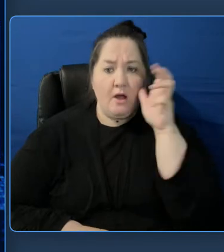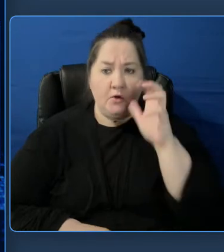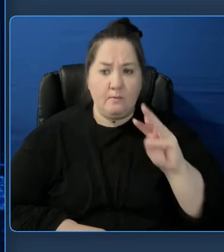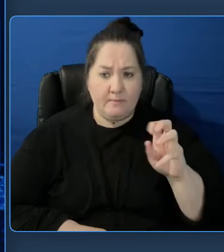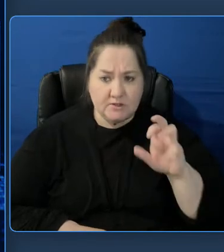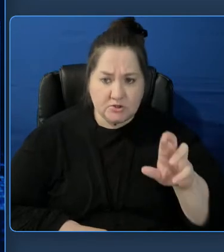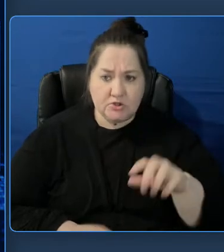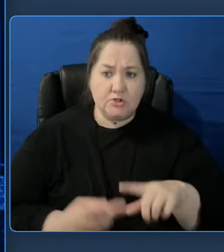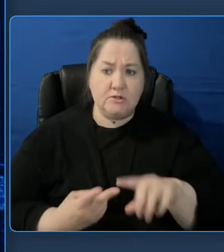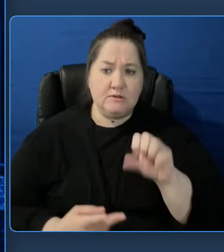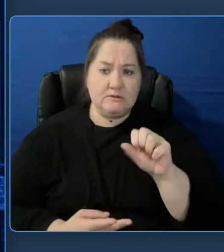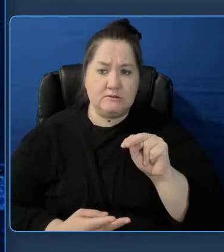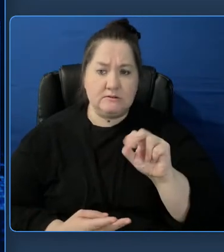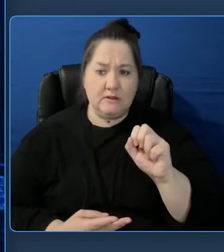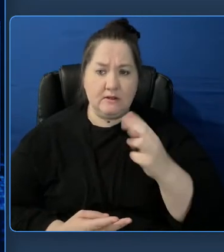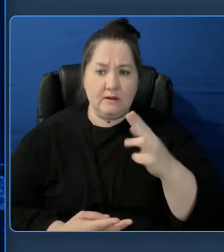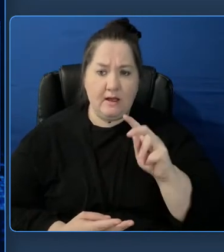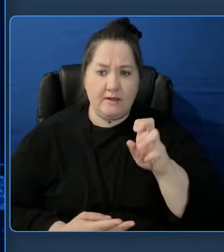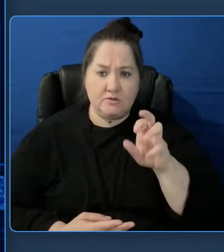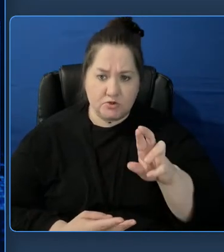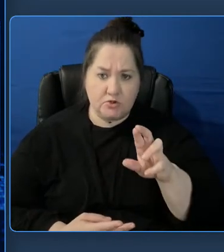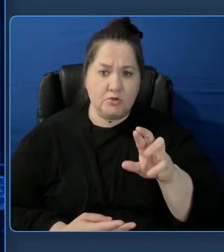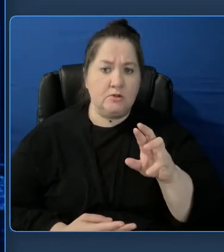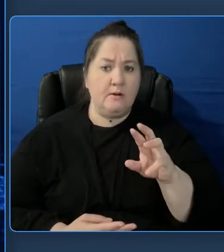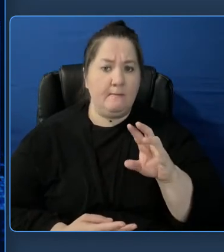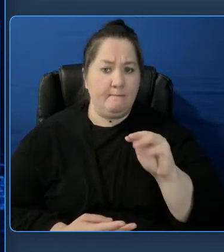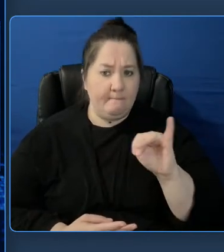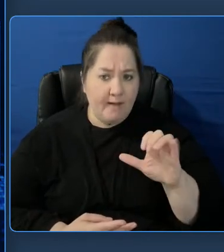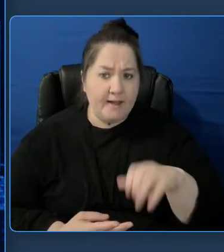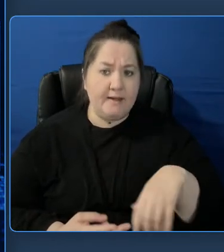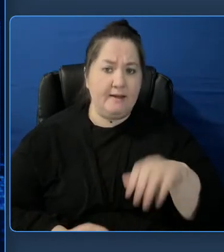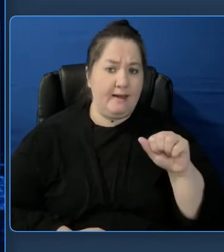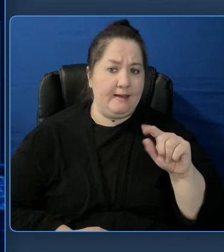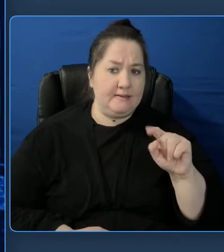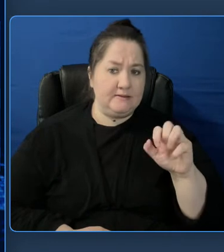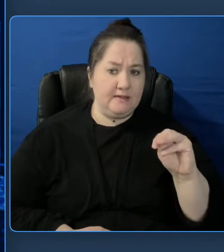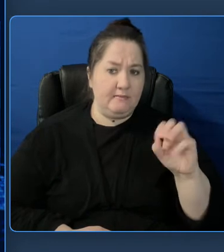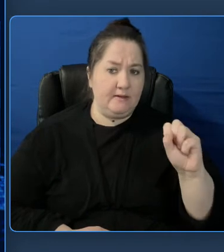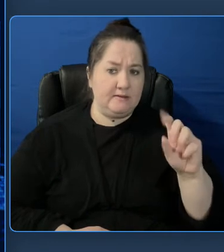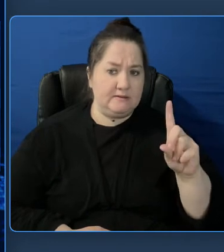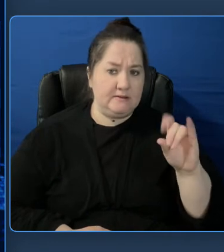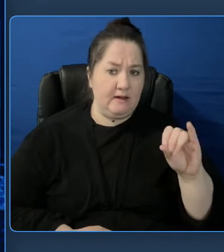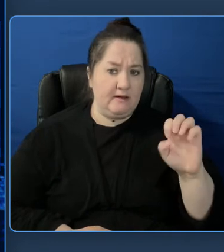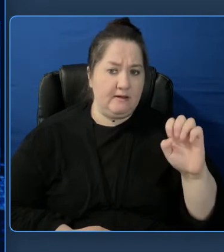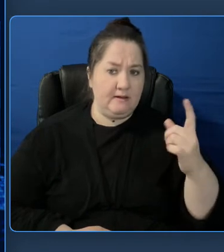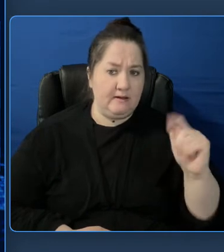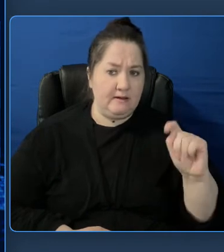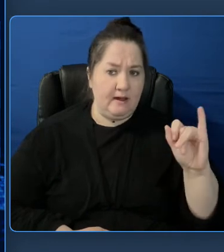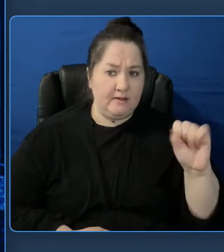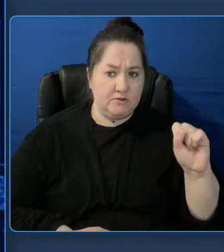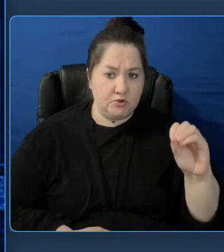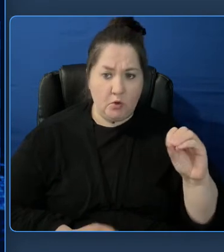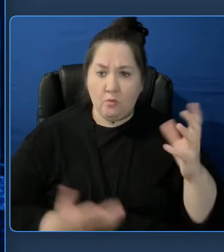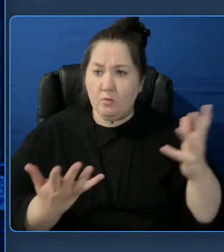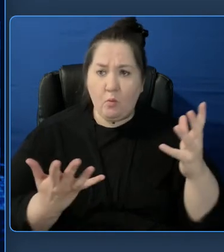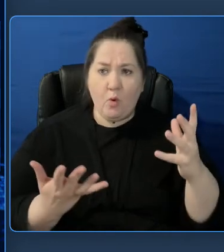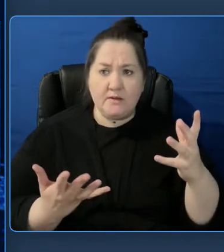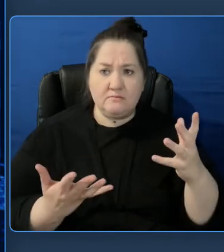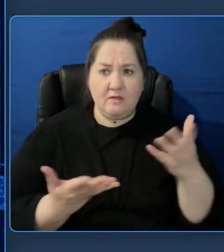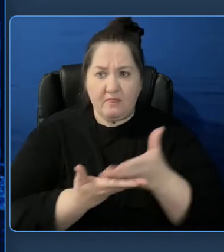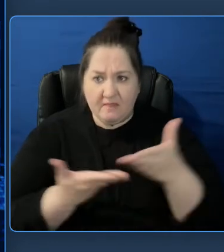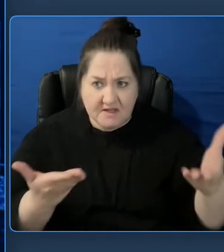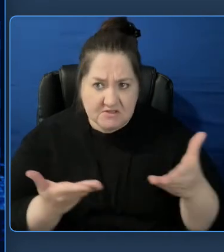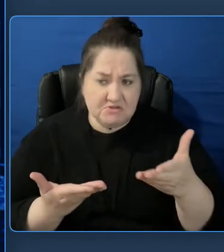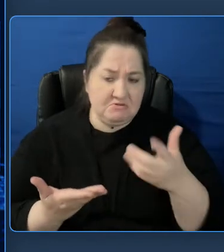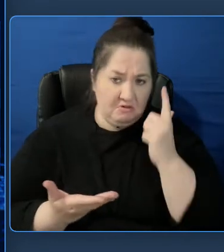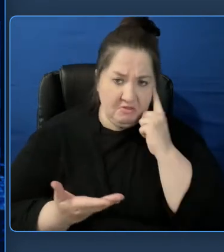ATAM SDI Extreme ISO. What does the panel suggest? Any additional gear? Mitchell? I'm